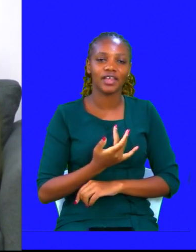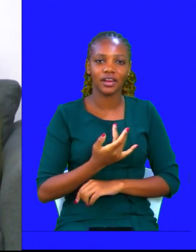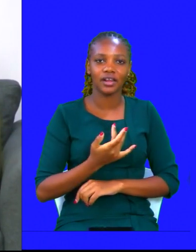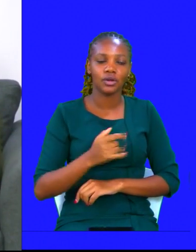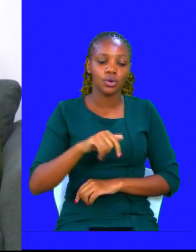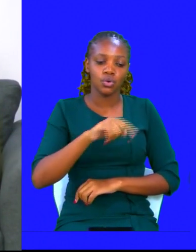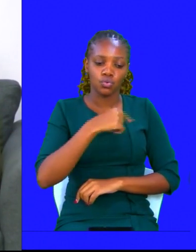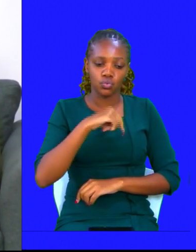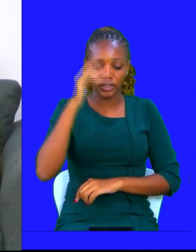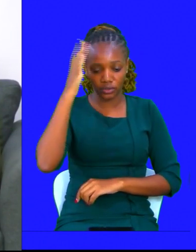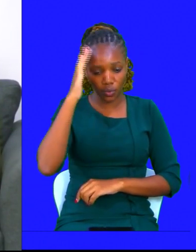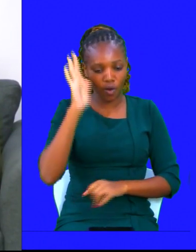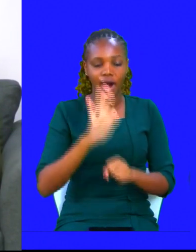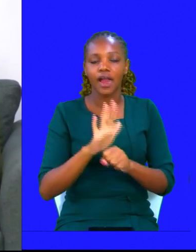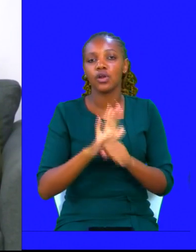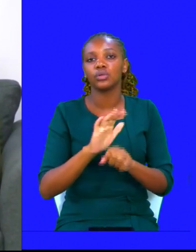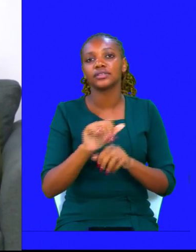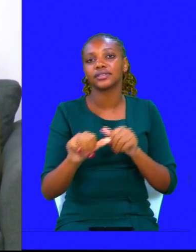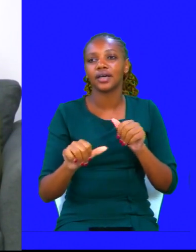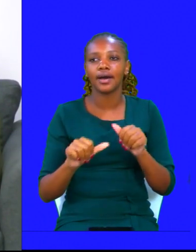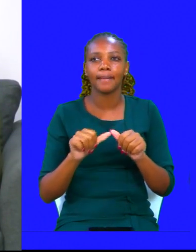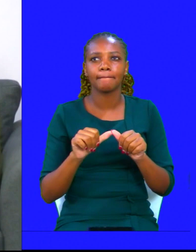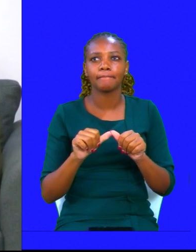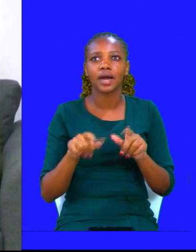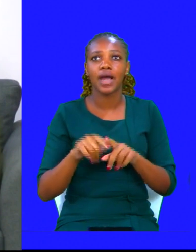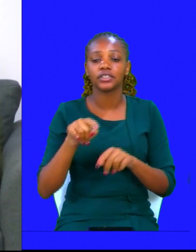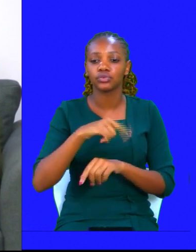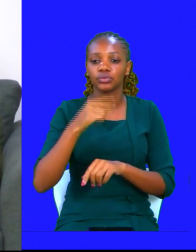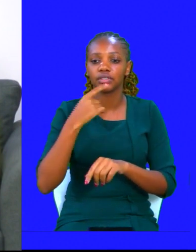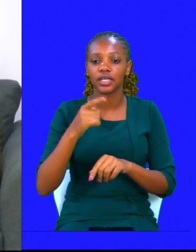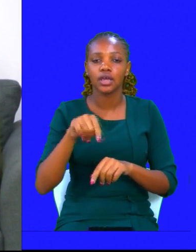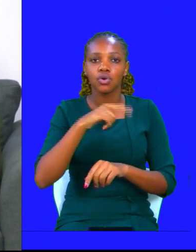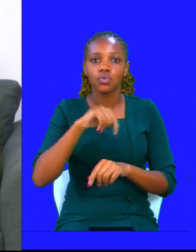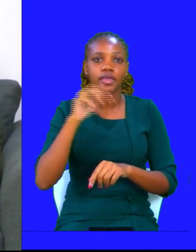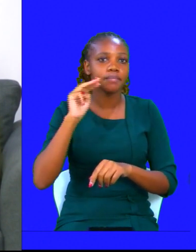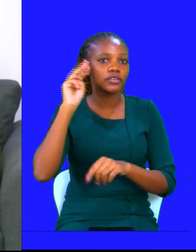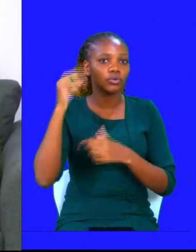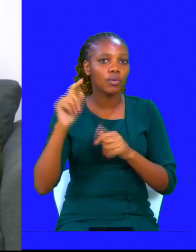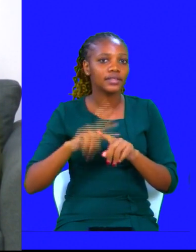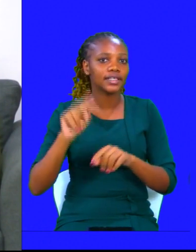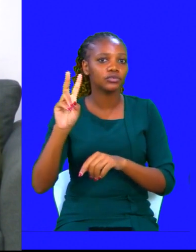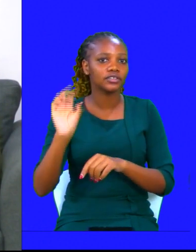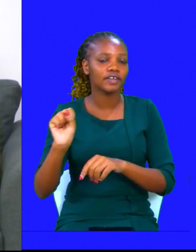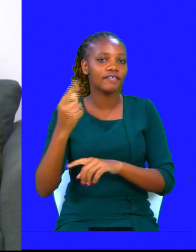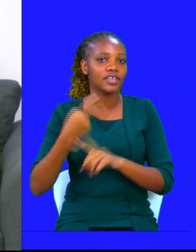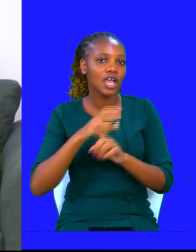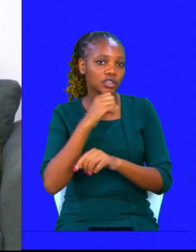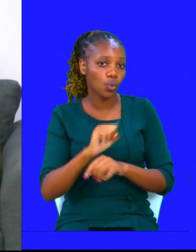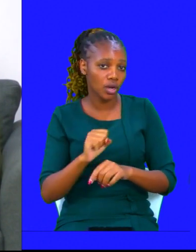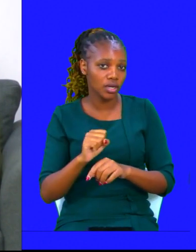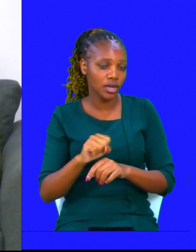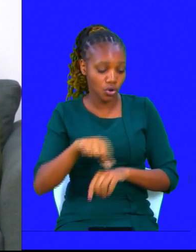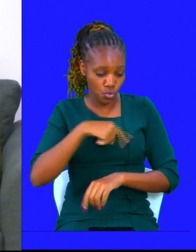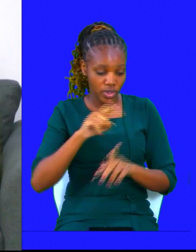to know a lot about, or as we are told, we get so mature enough when you get to the age of 25, we as women. So at the end of the